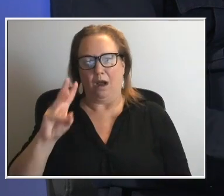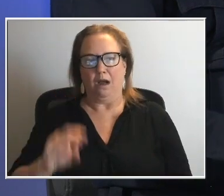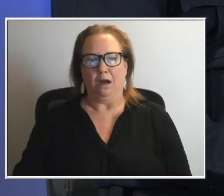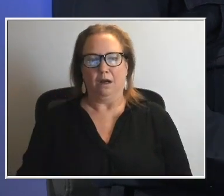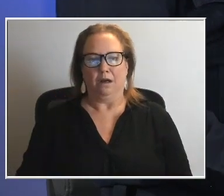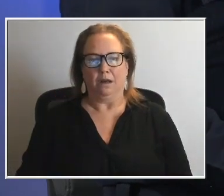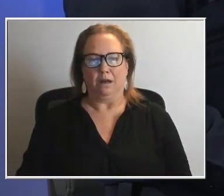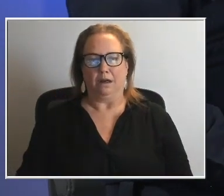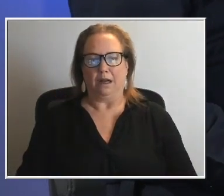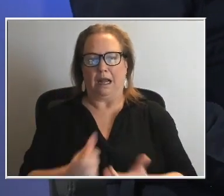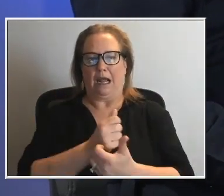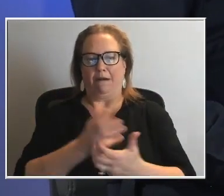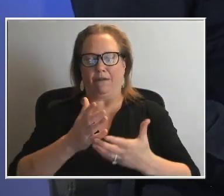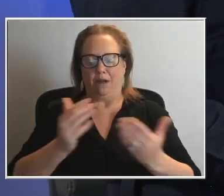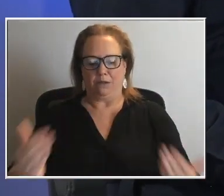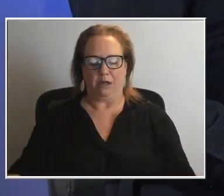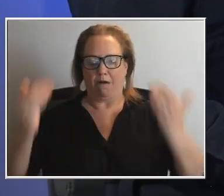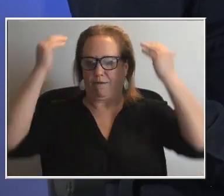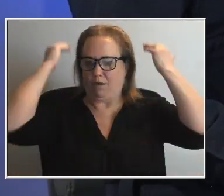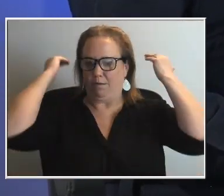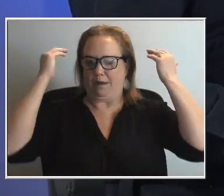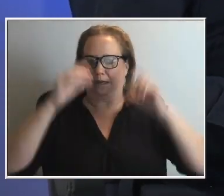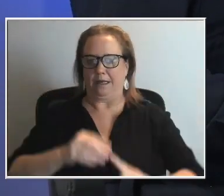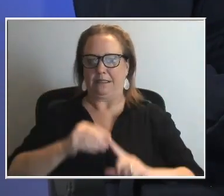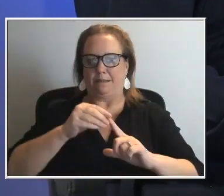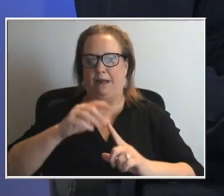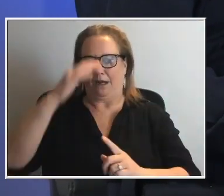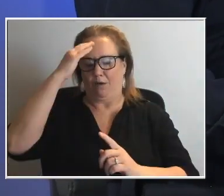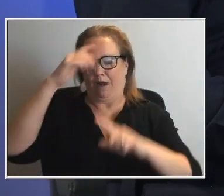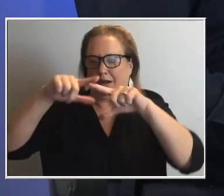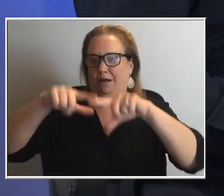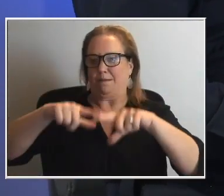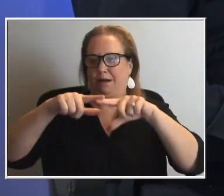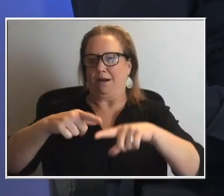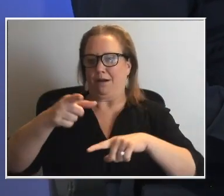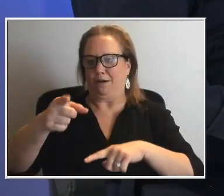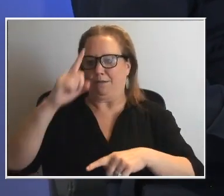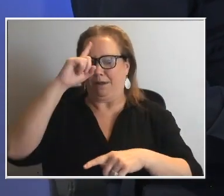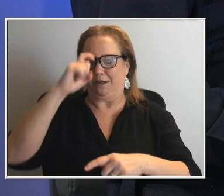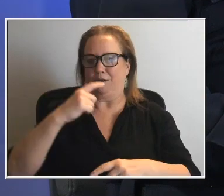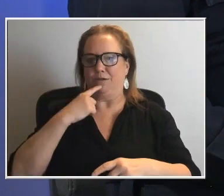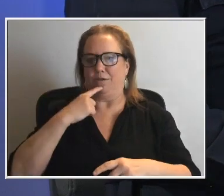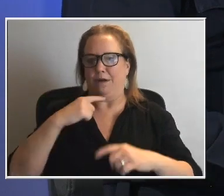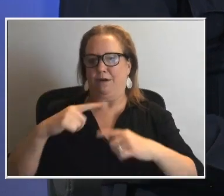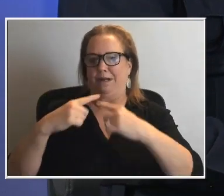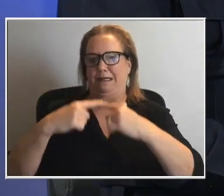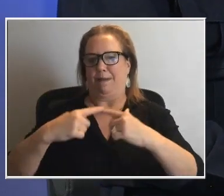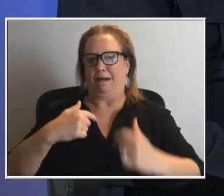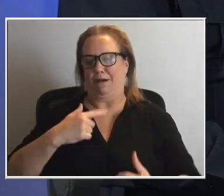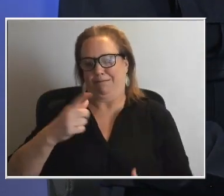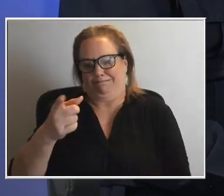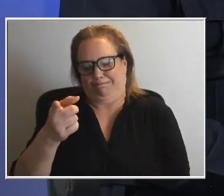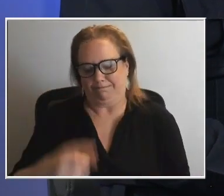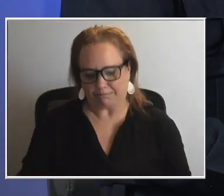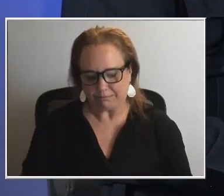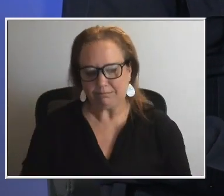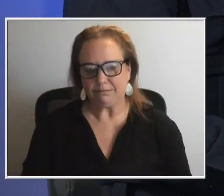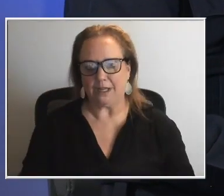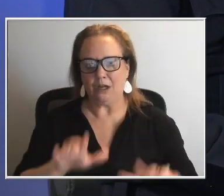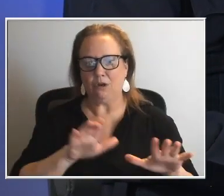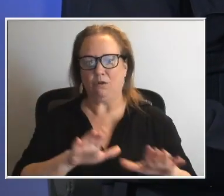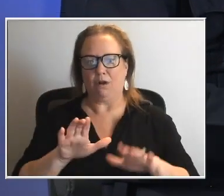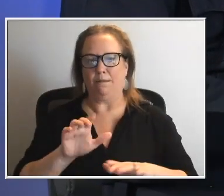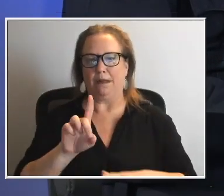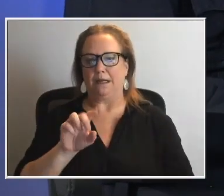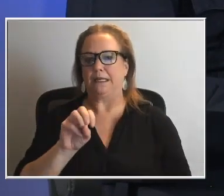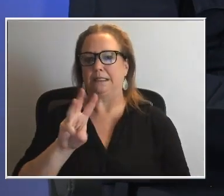everything was overwhelming, except for I knew I could count on you because you told me I could. and you calmed me down, and then when